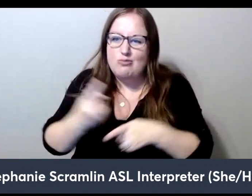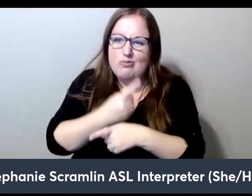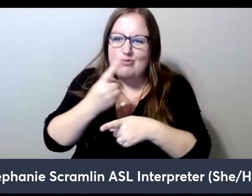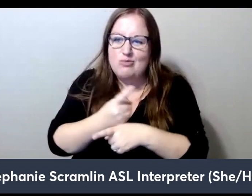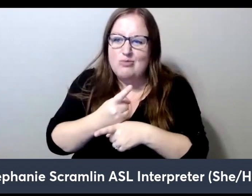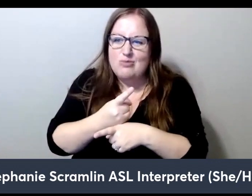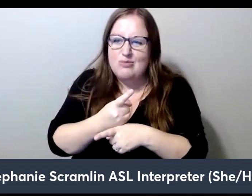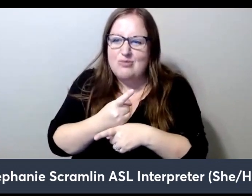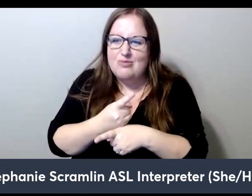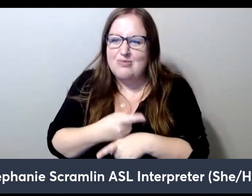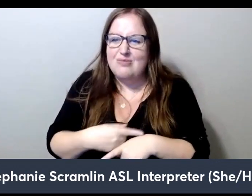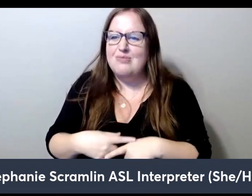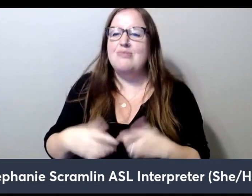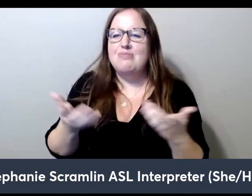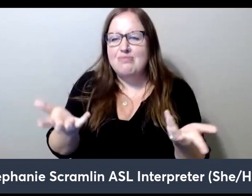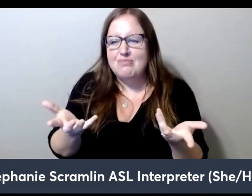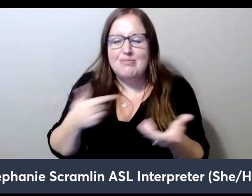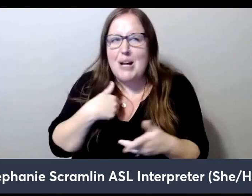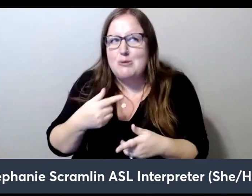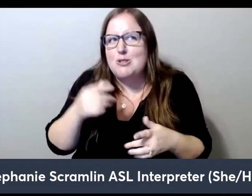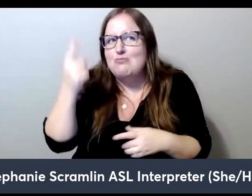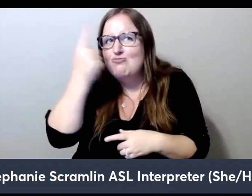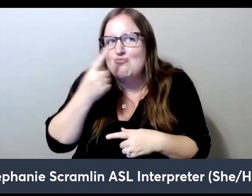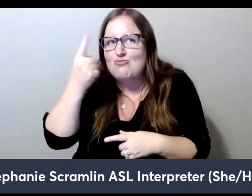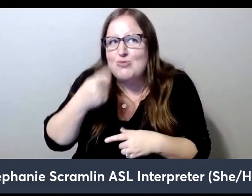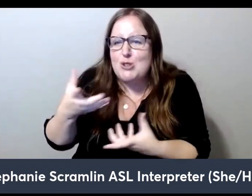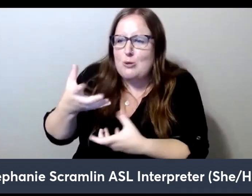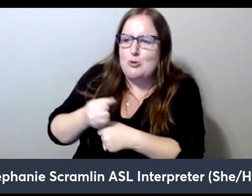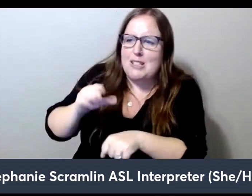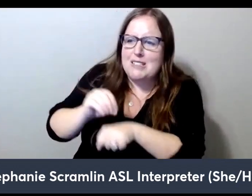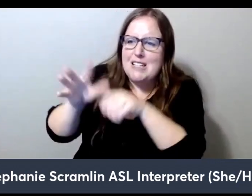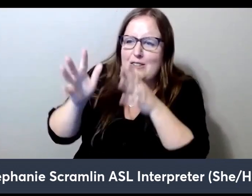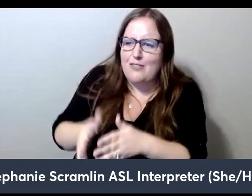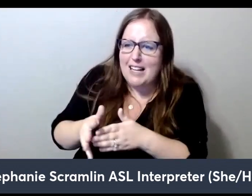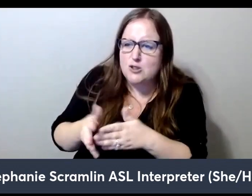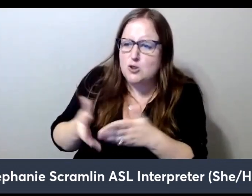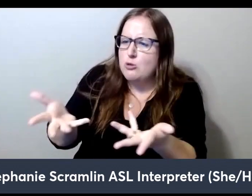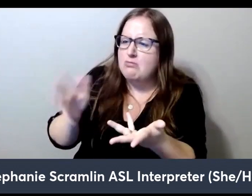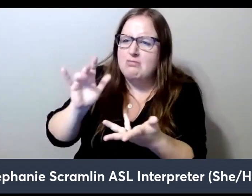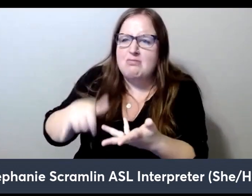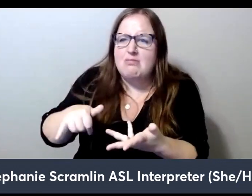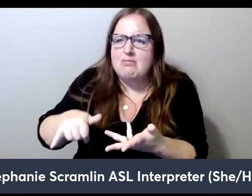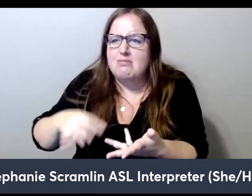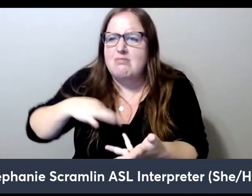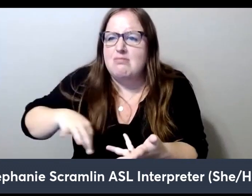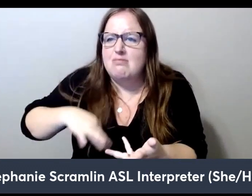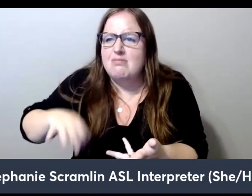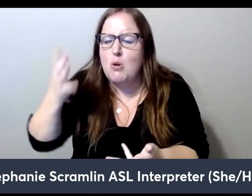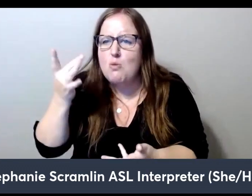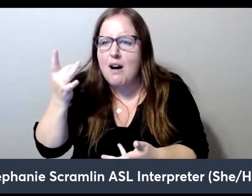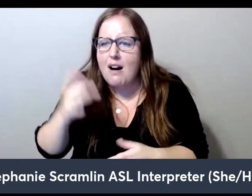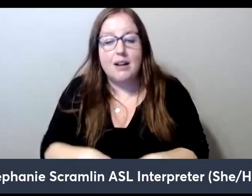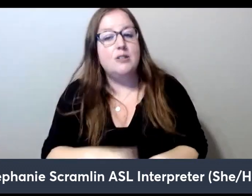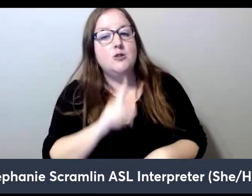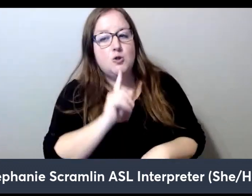shouldn't be disparaging, but trusted advisor, regular style. No, absolutely. So